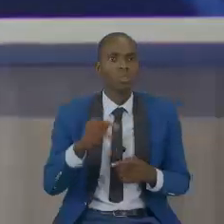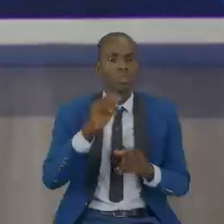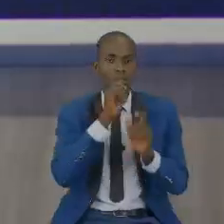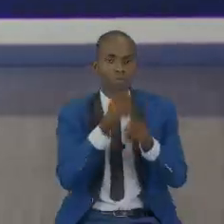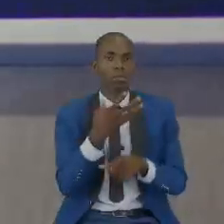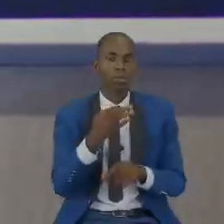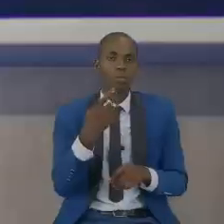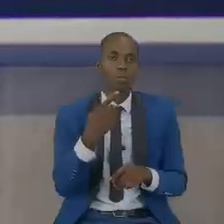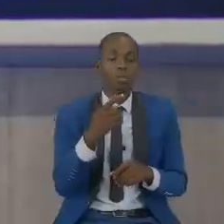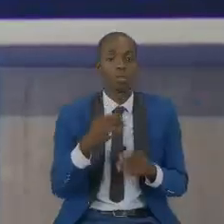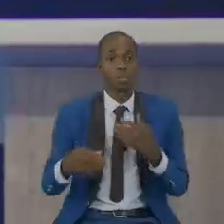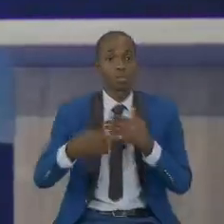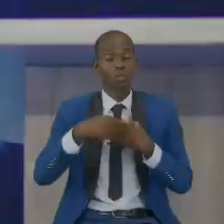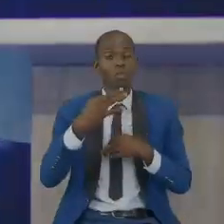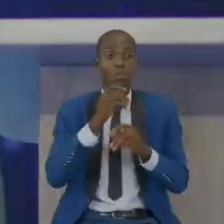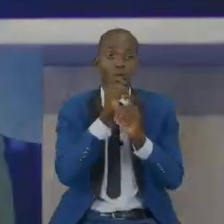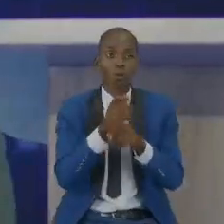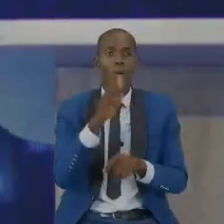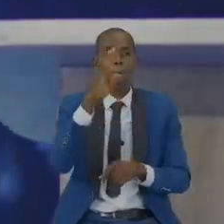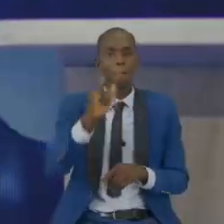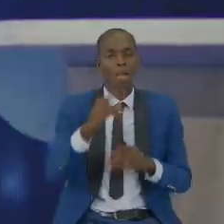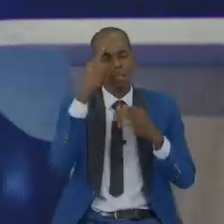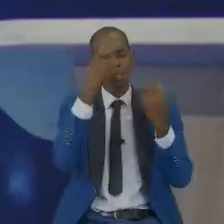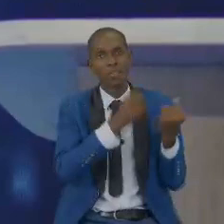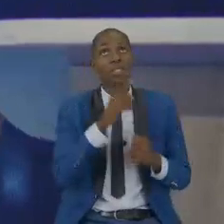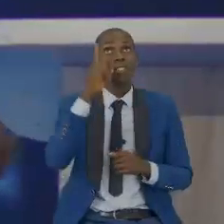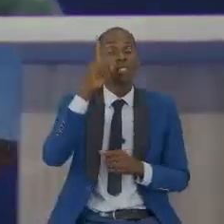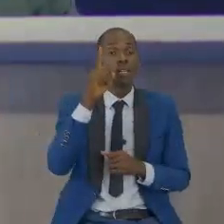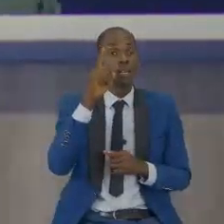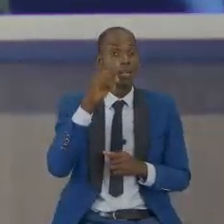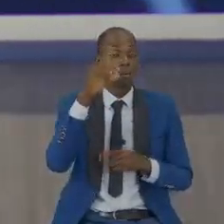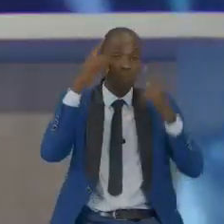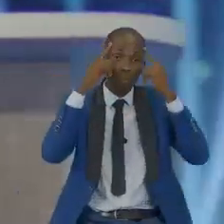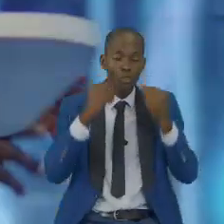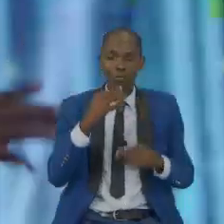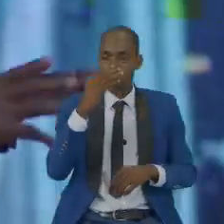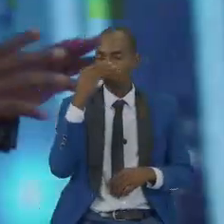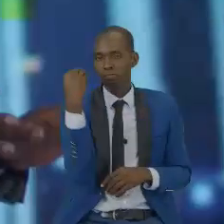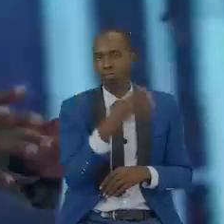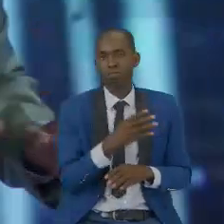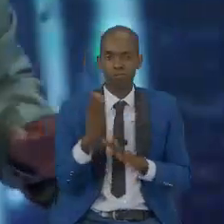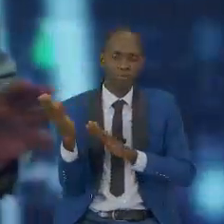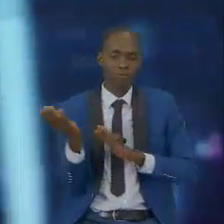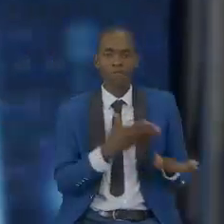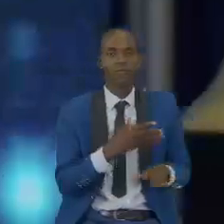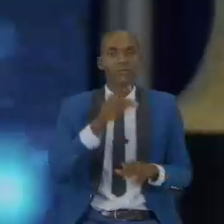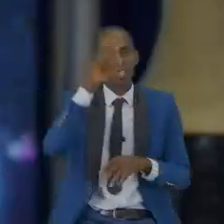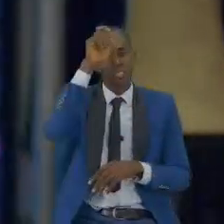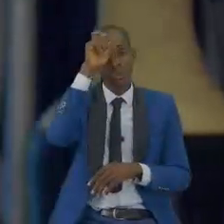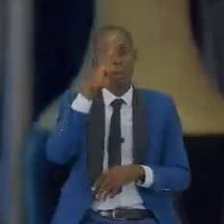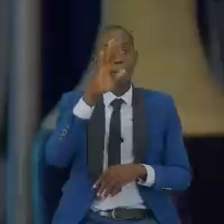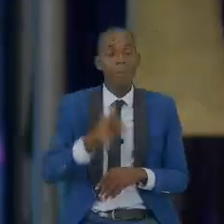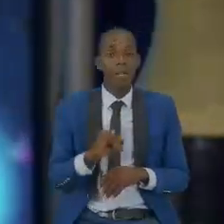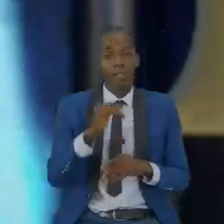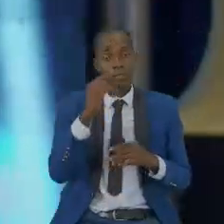in verse 27, by faith he forsook Egypt. By faith he forsook Egypt. By faith he forsook Egypt.